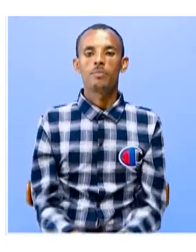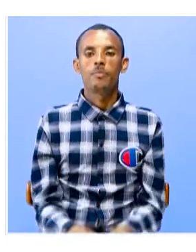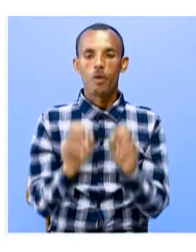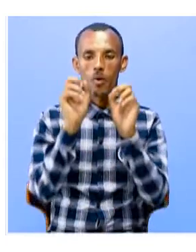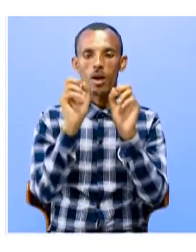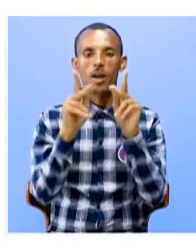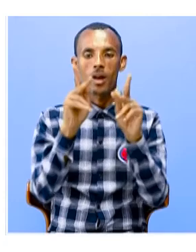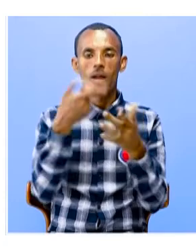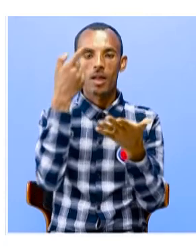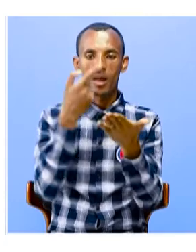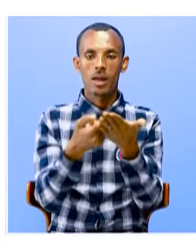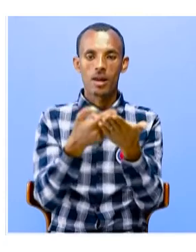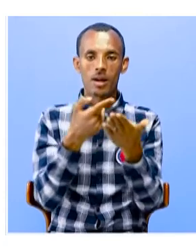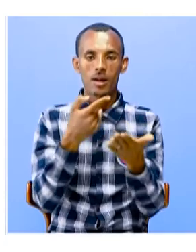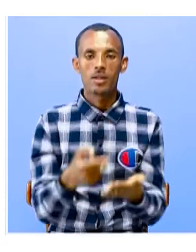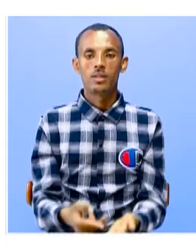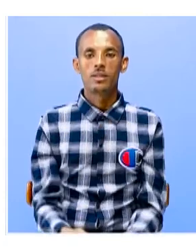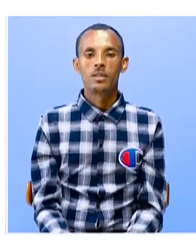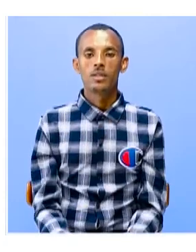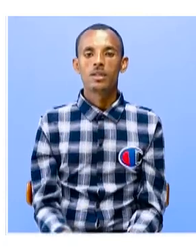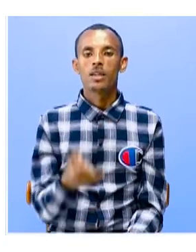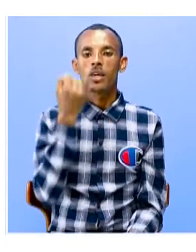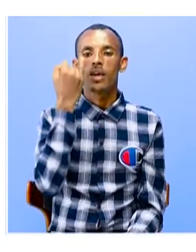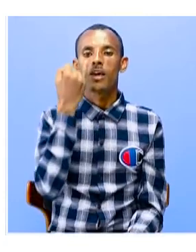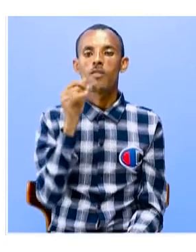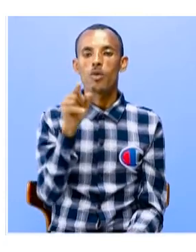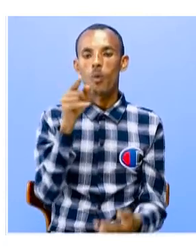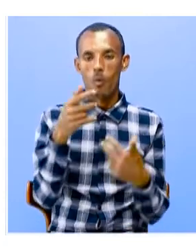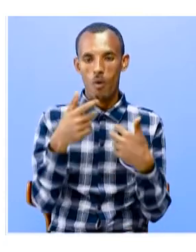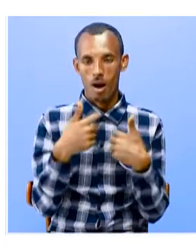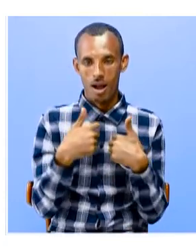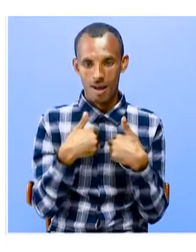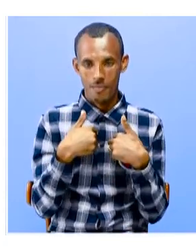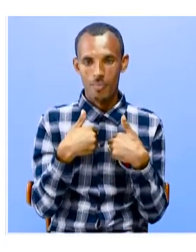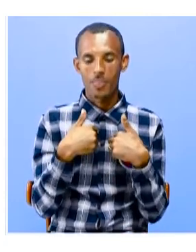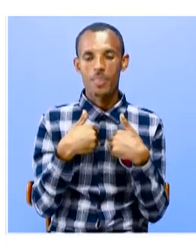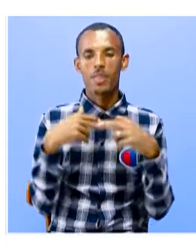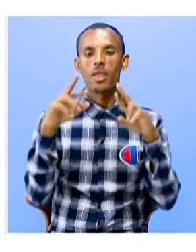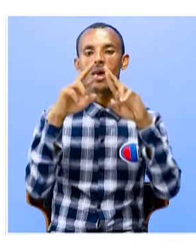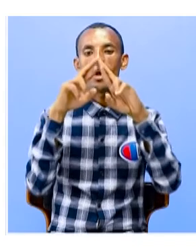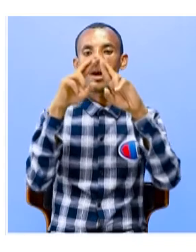Okay, here if you have a rectangle,